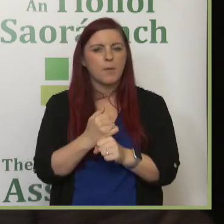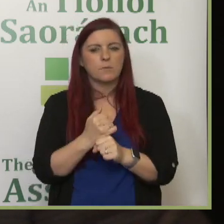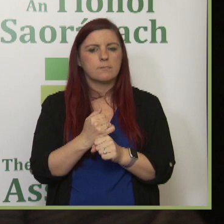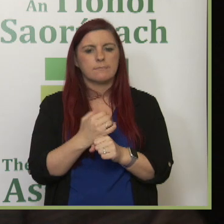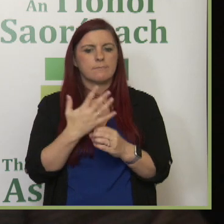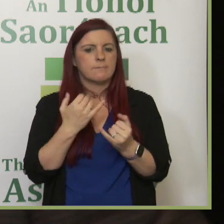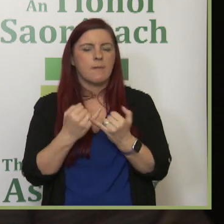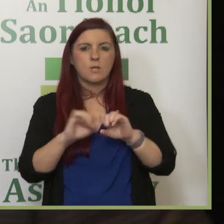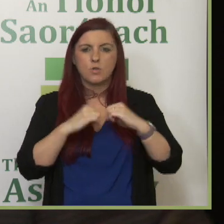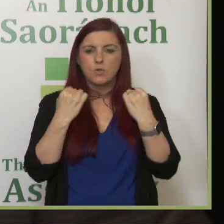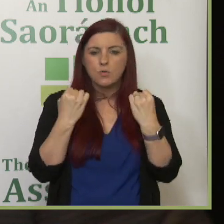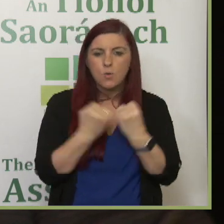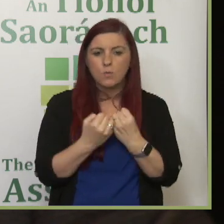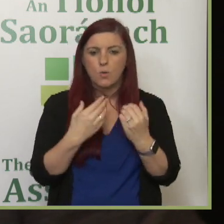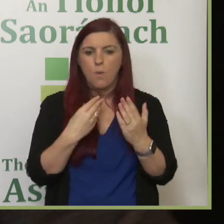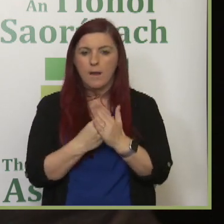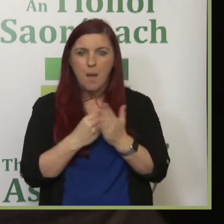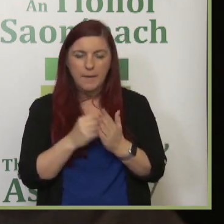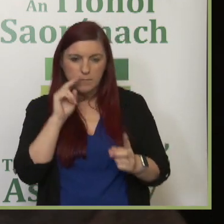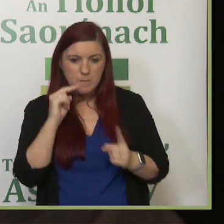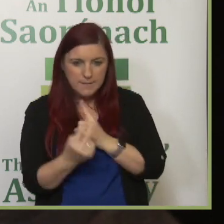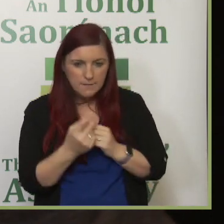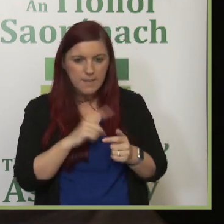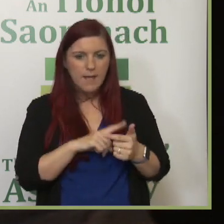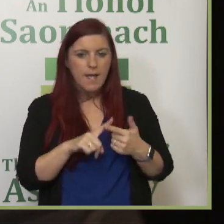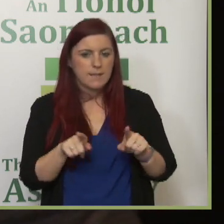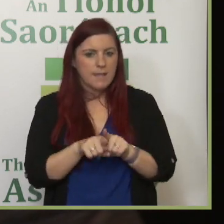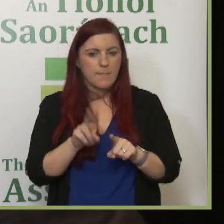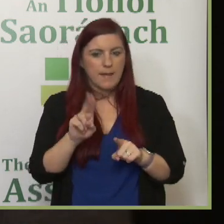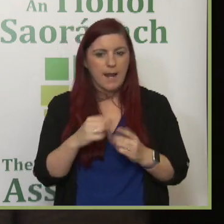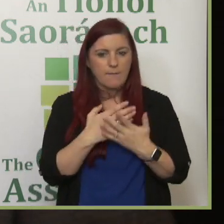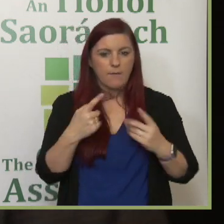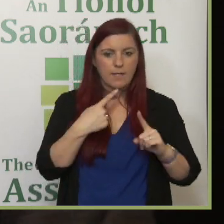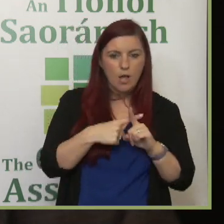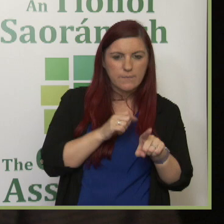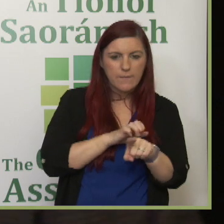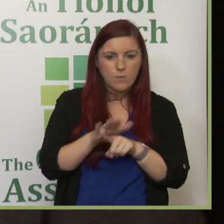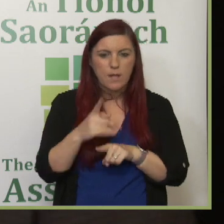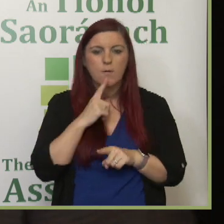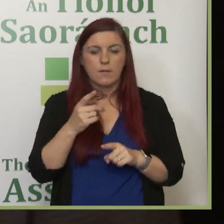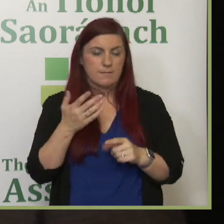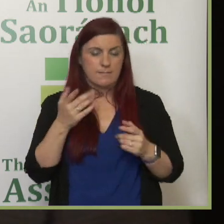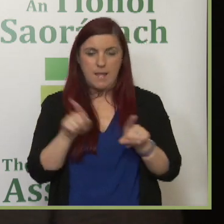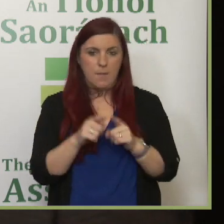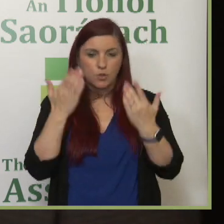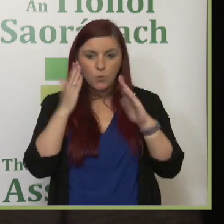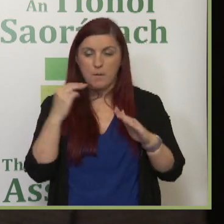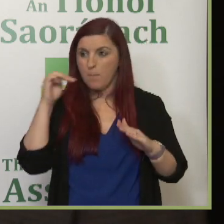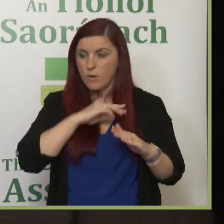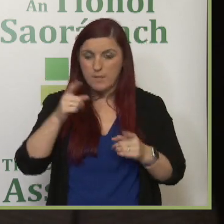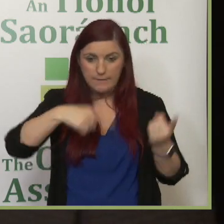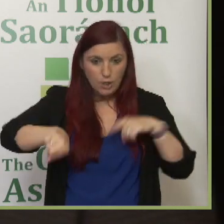that are associated with drug consumption, and that difference can be both positively and negative. And again, I think just showing the importance of the deliberations you're going to be having